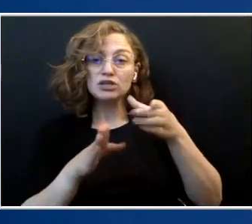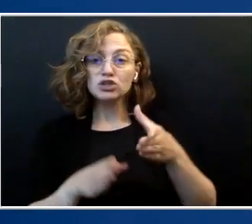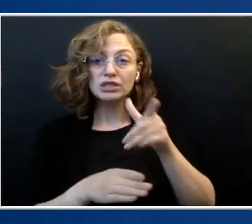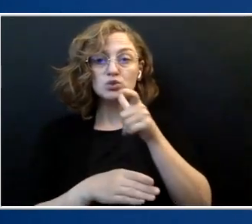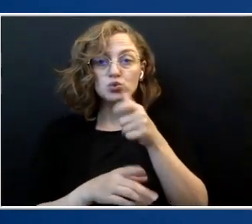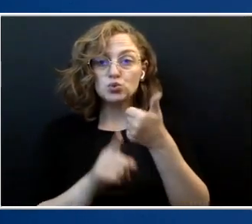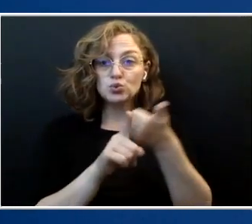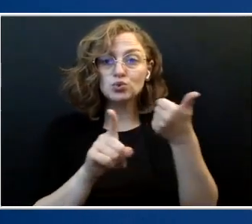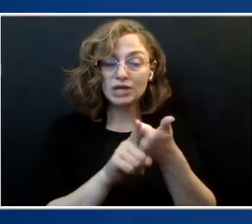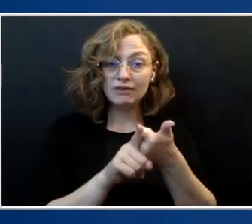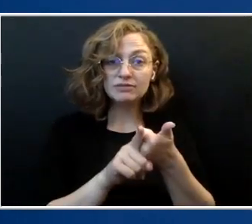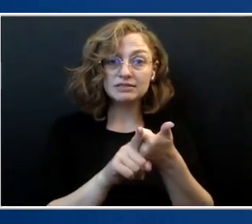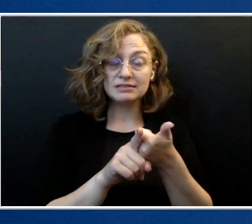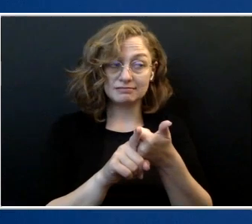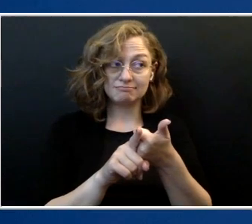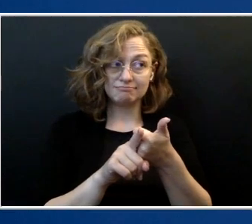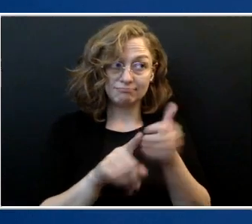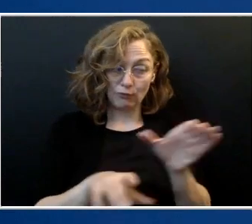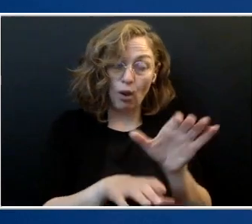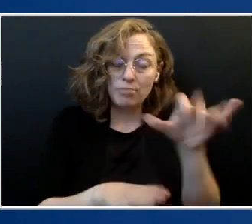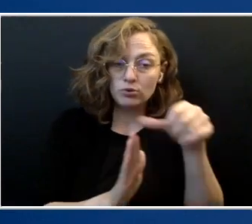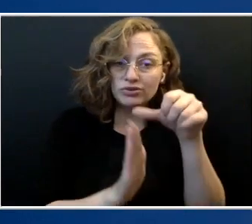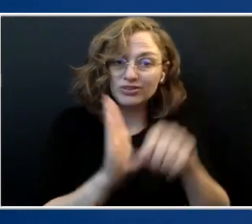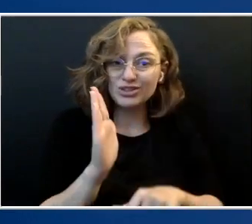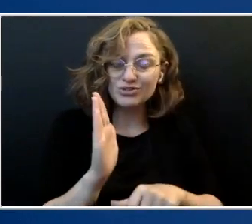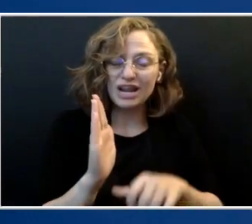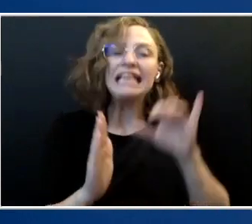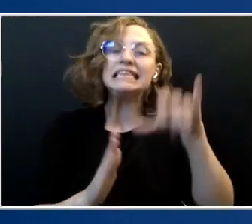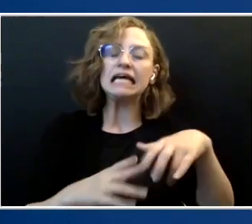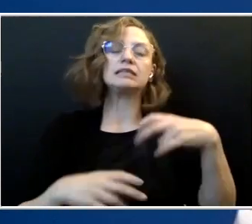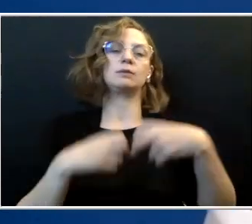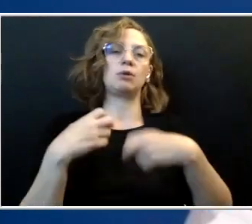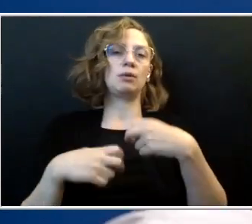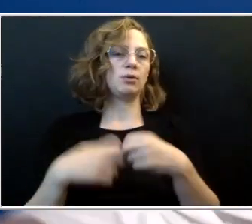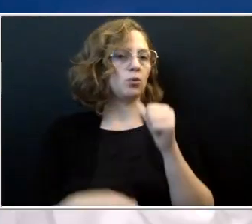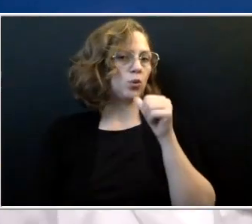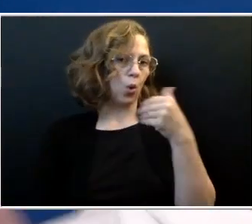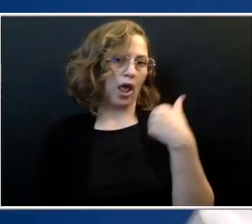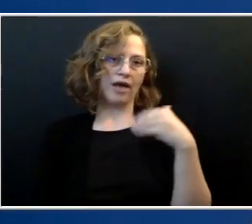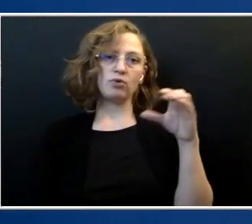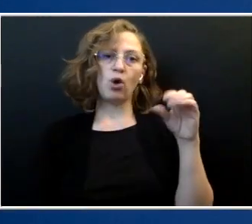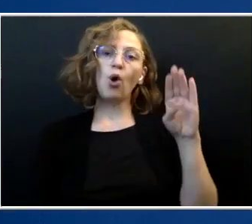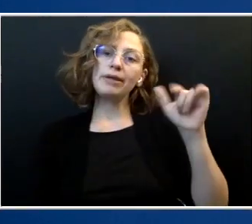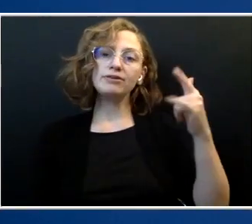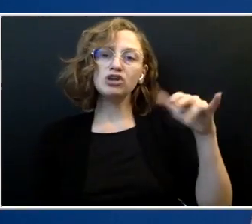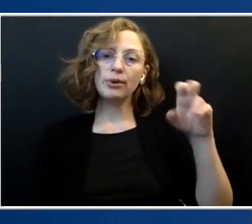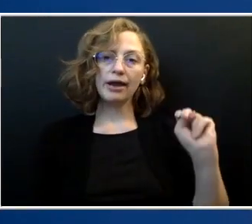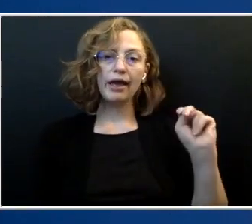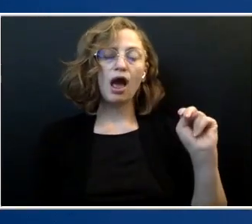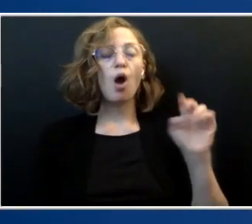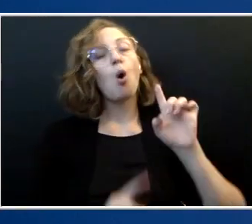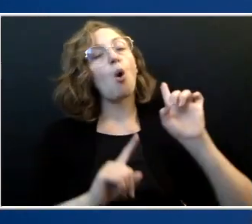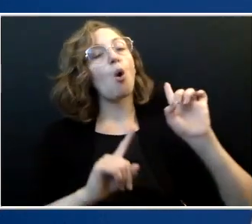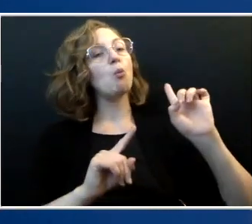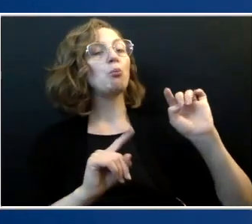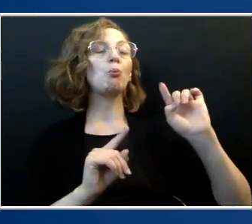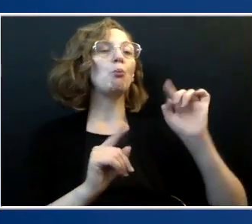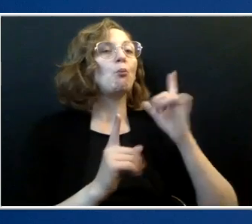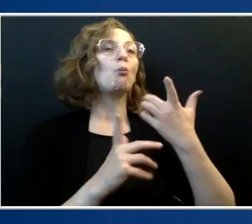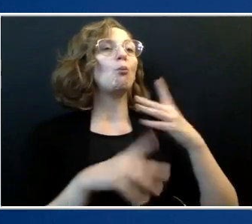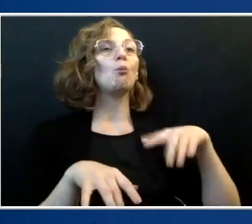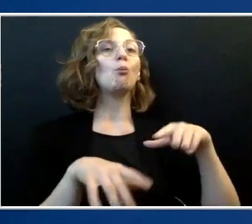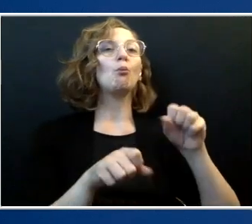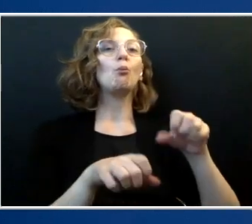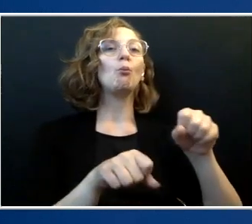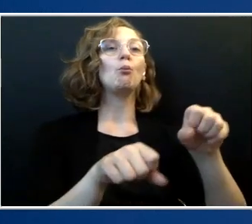to be that'll be the issue. You're not going to have OBGYNs just filling these spots wherever they plant